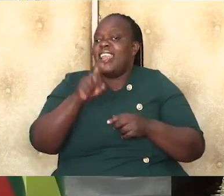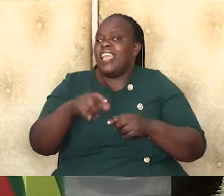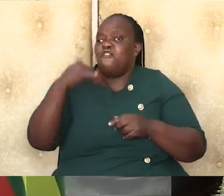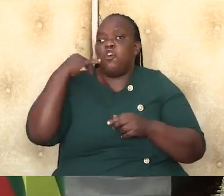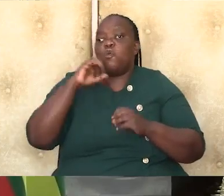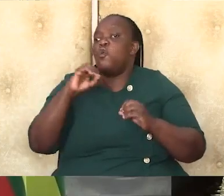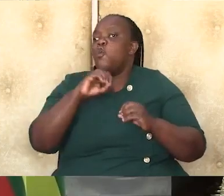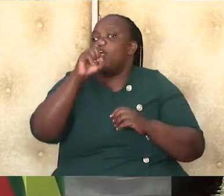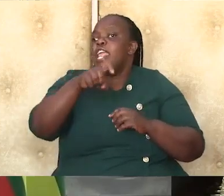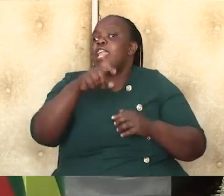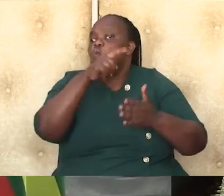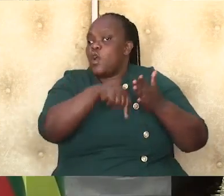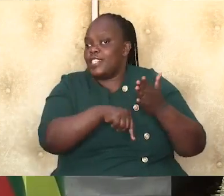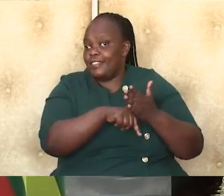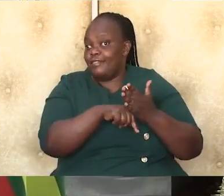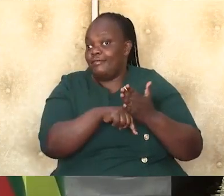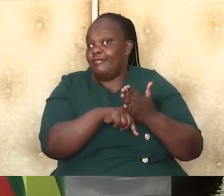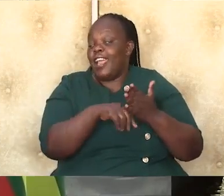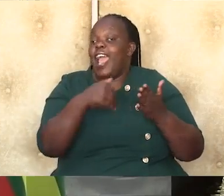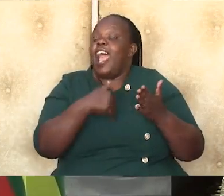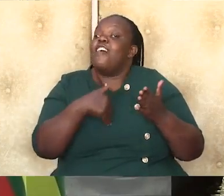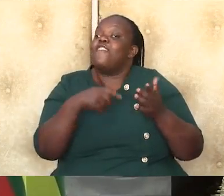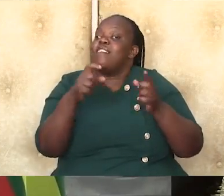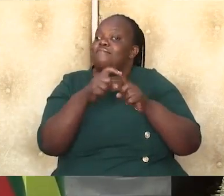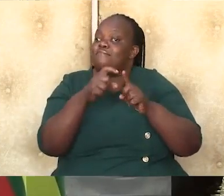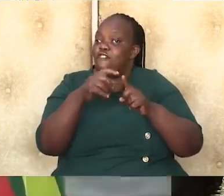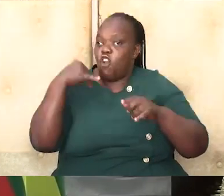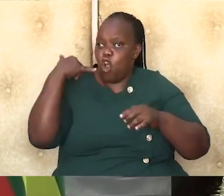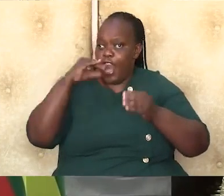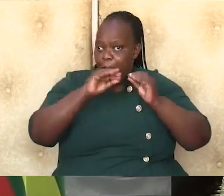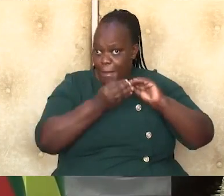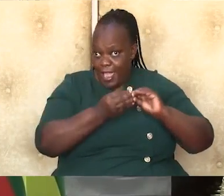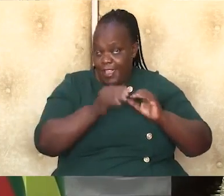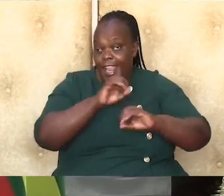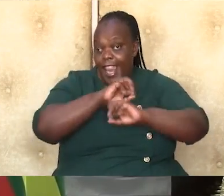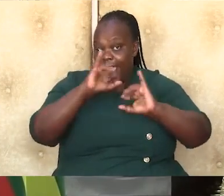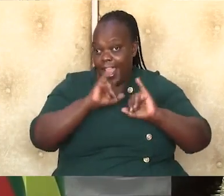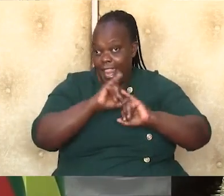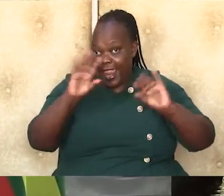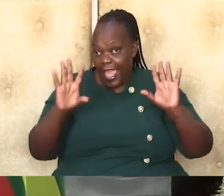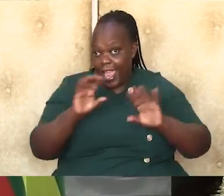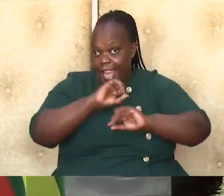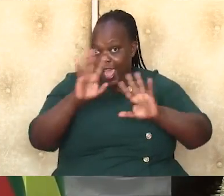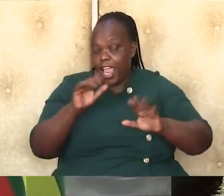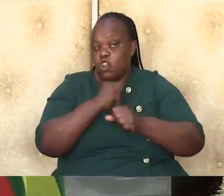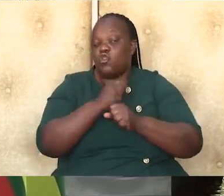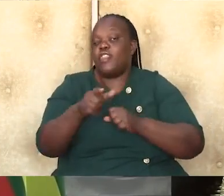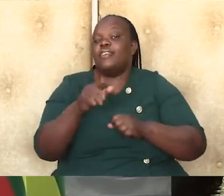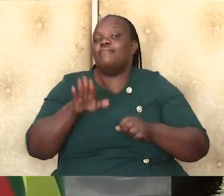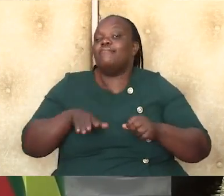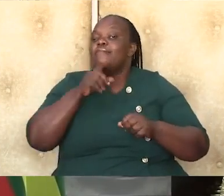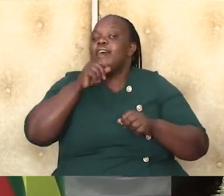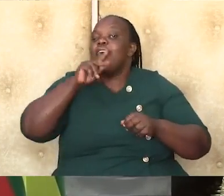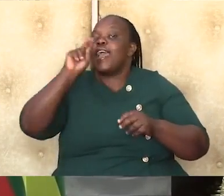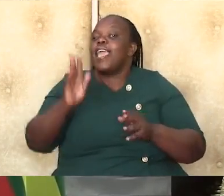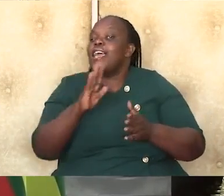what you need to do is to have a SIM card. So it's very clear why we are doing so. And ladies and gentlemen, fellow